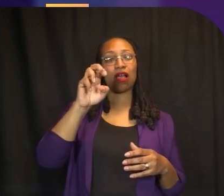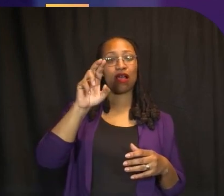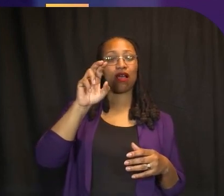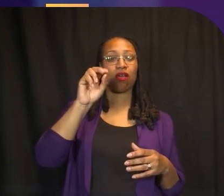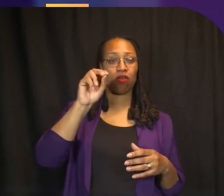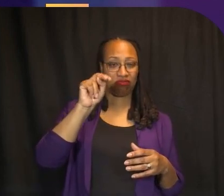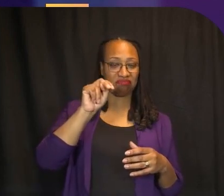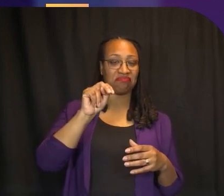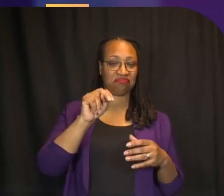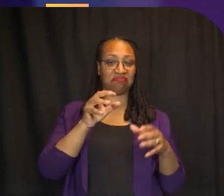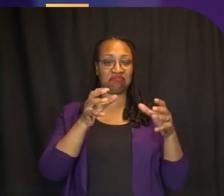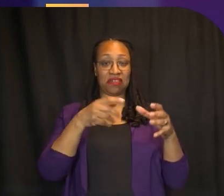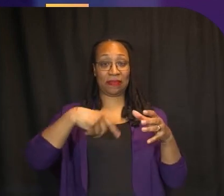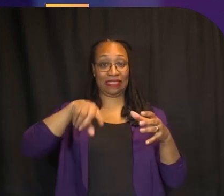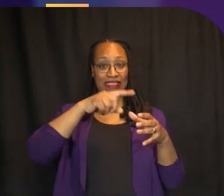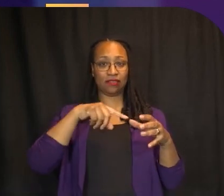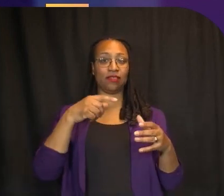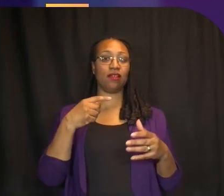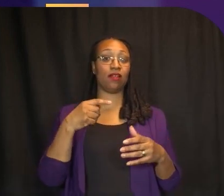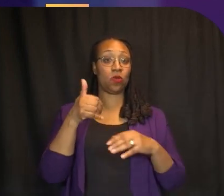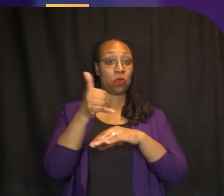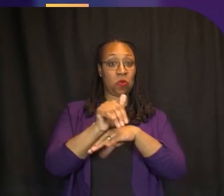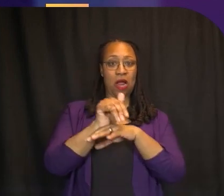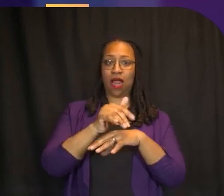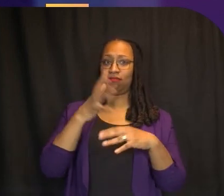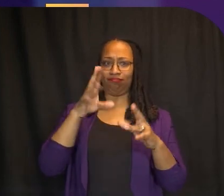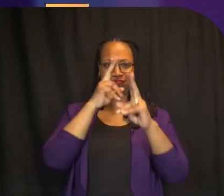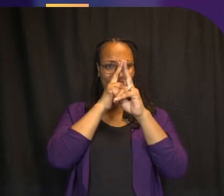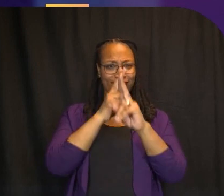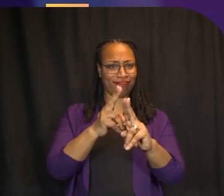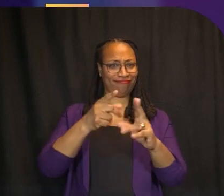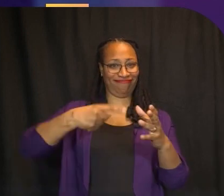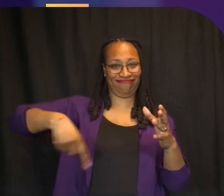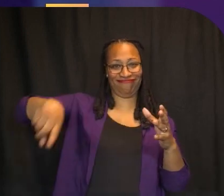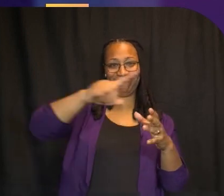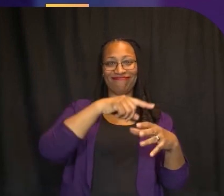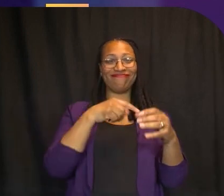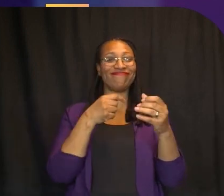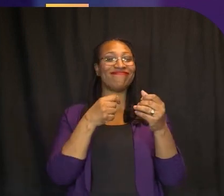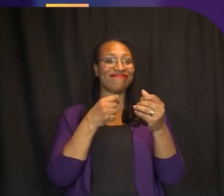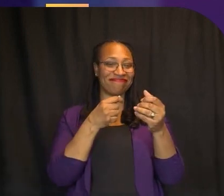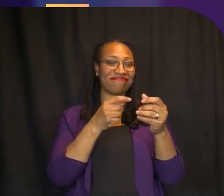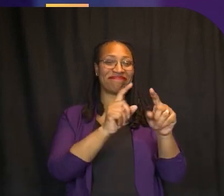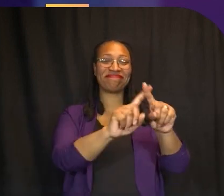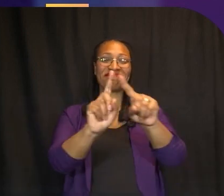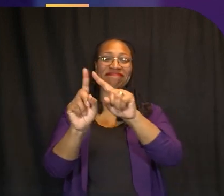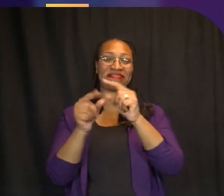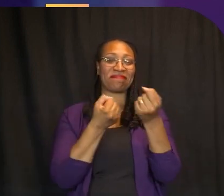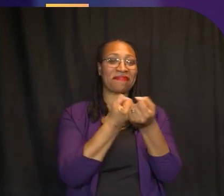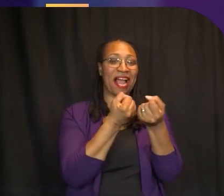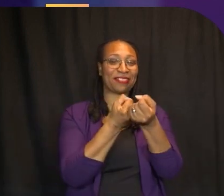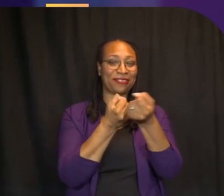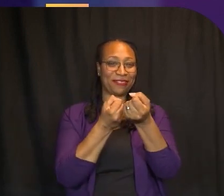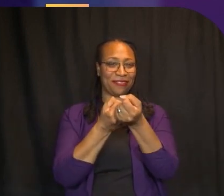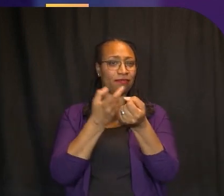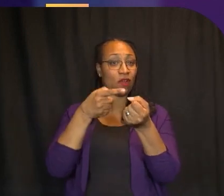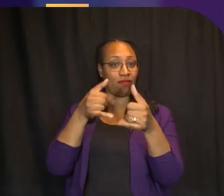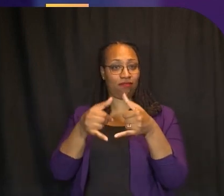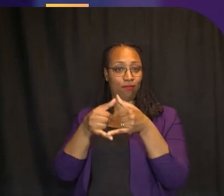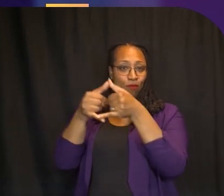invents life-changing medicines for people with serious diseases. We know as a science-led company that innovation